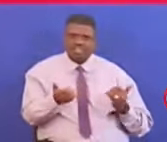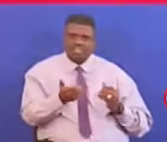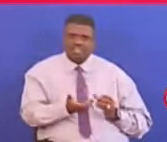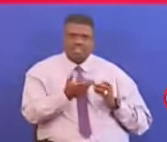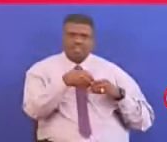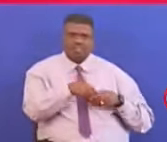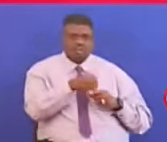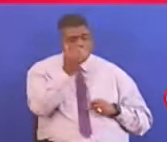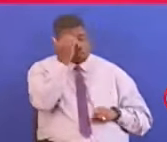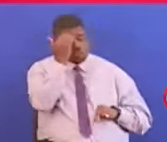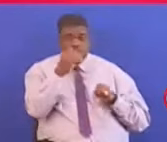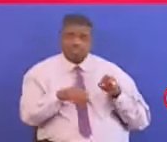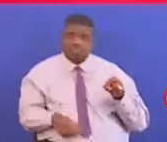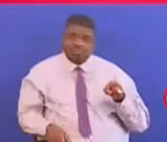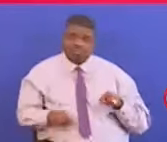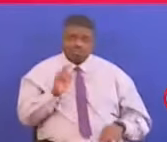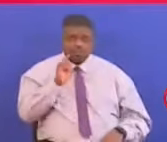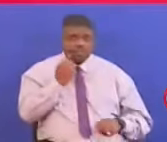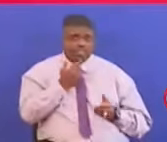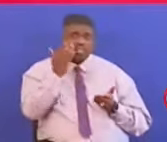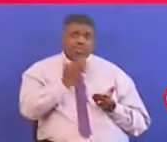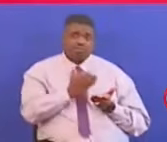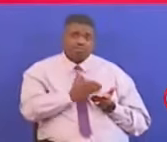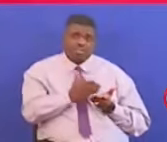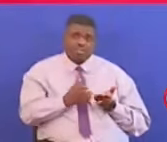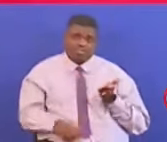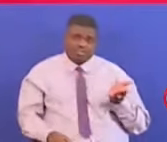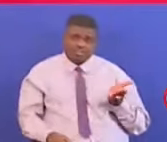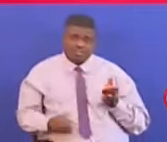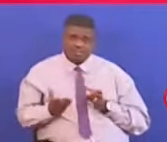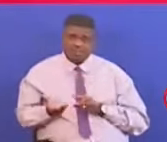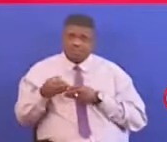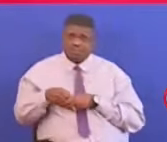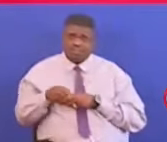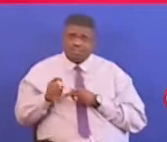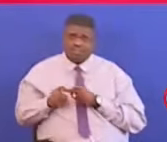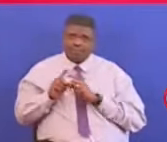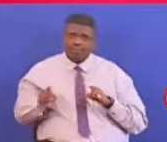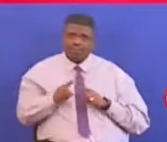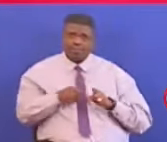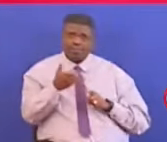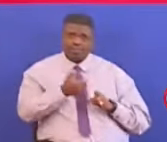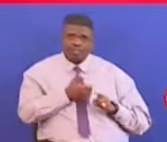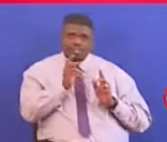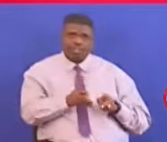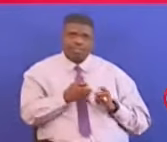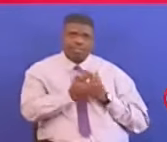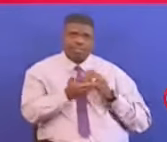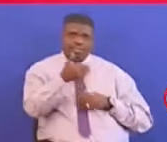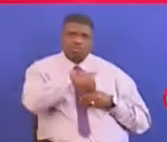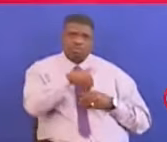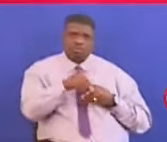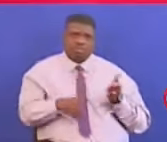inclusive concept that you are trying to make sure that you consider the differences that we have as partner states,